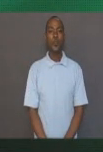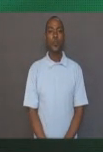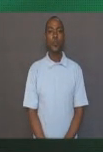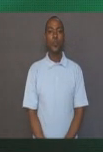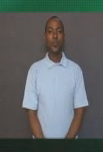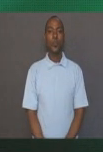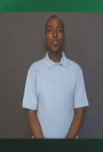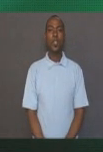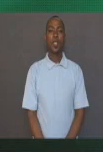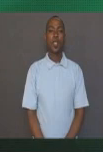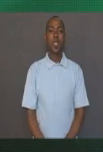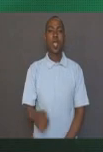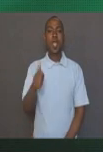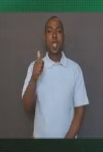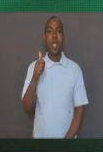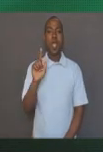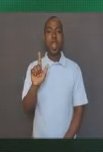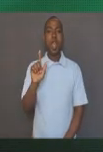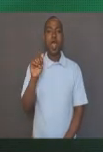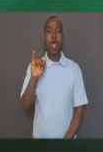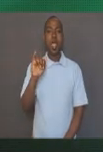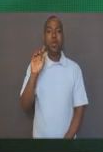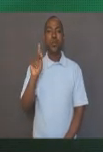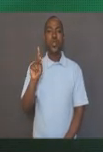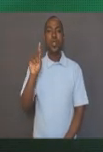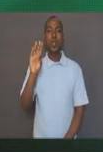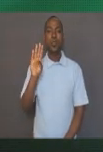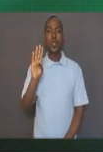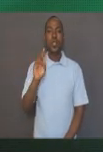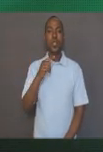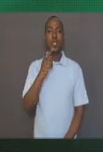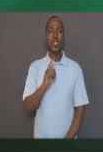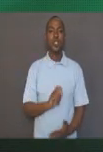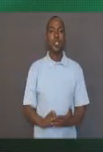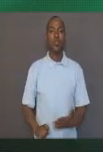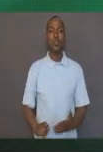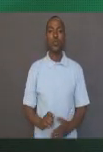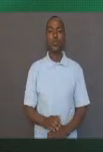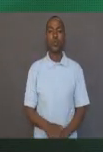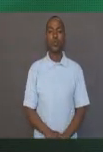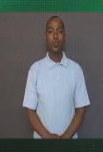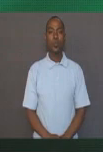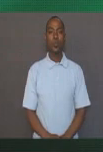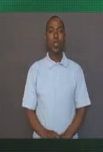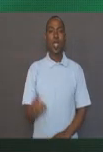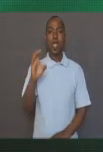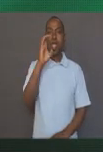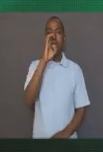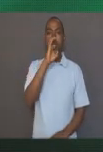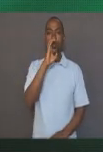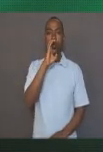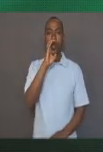For ALIPB, you may have said that it was built in the honor of